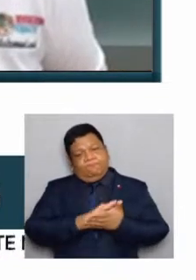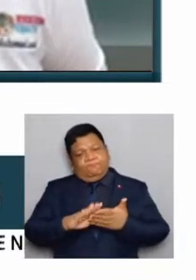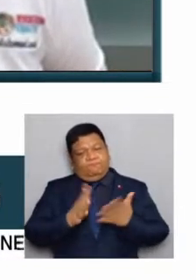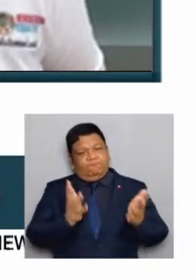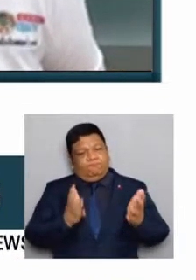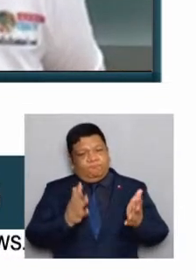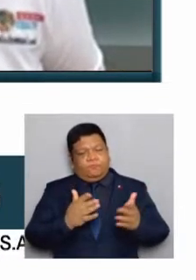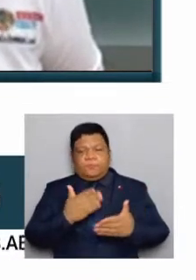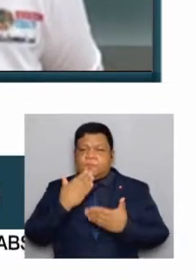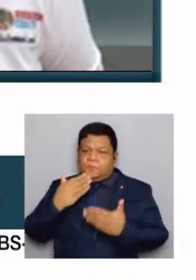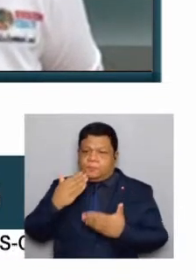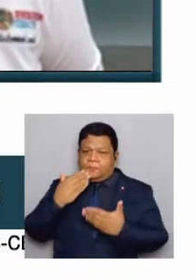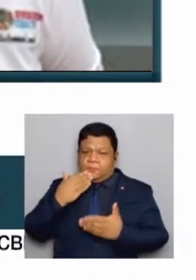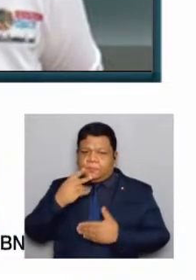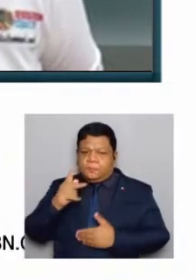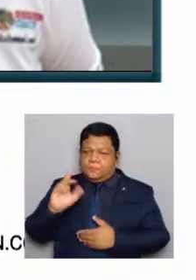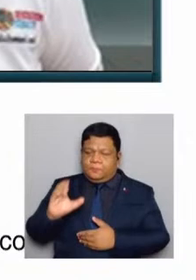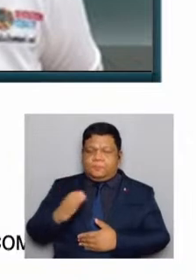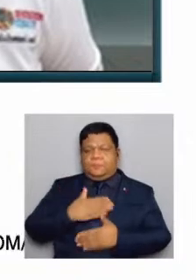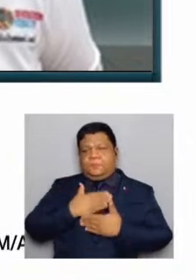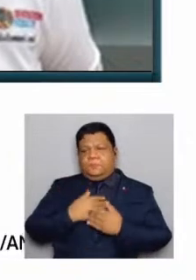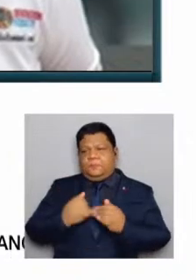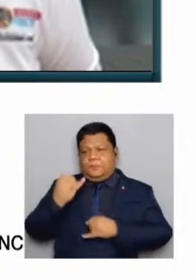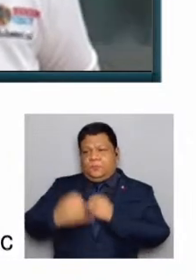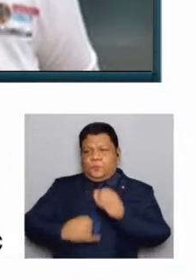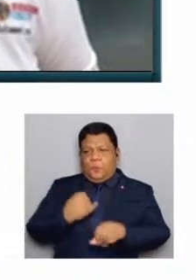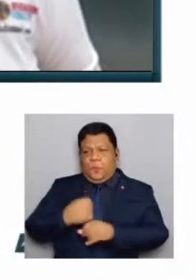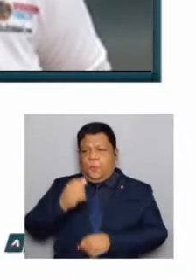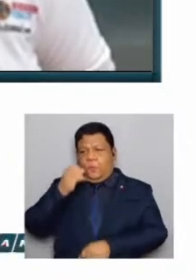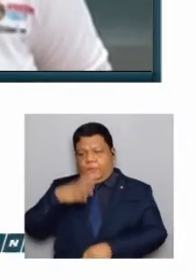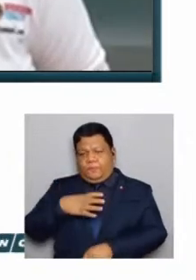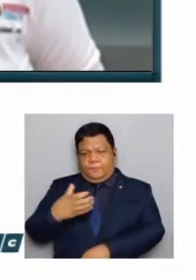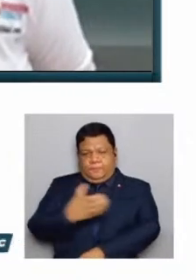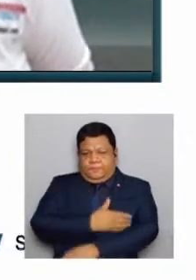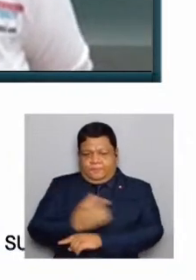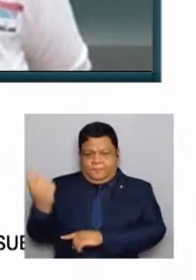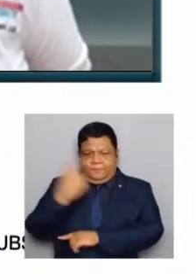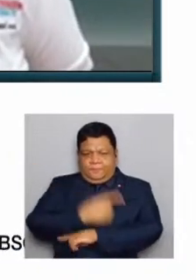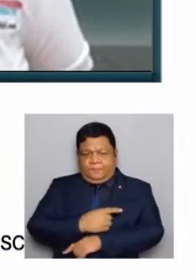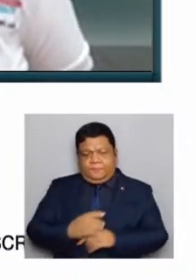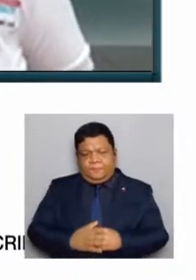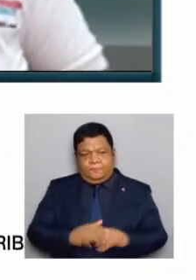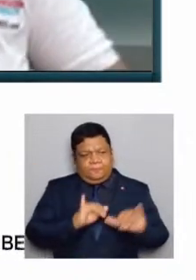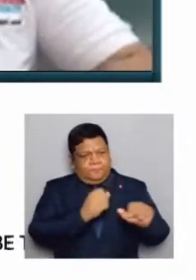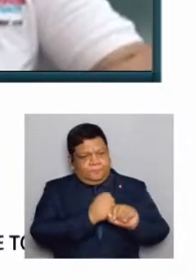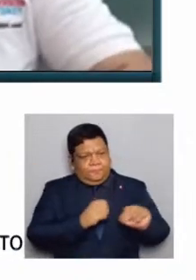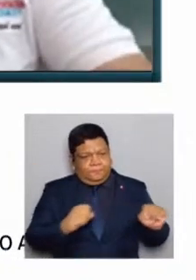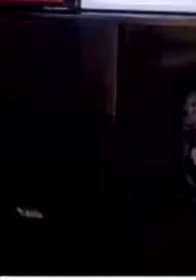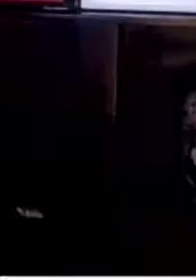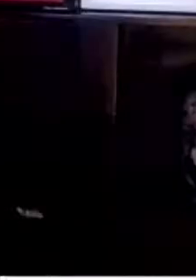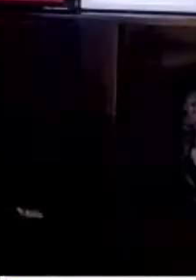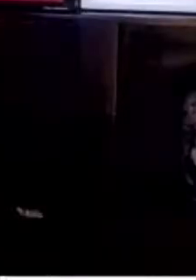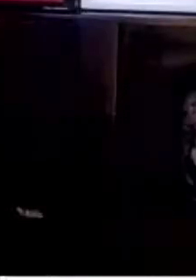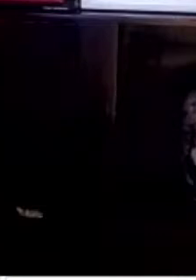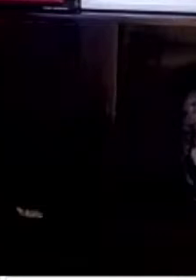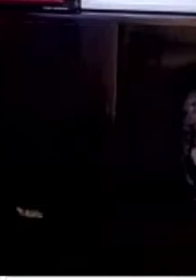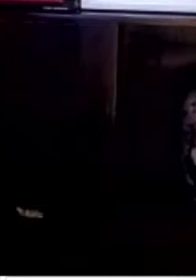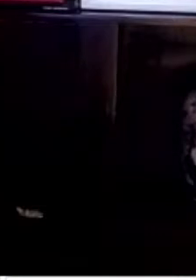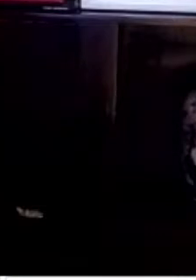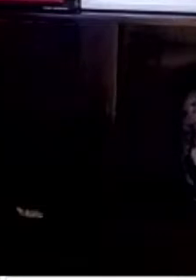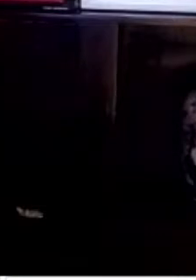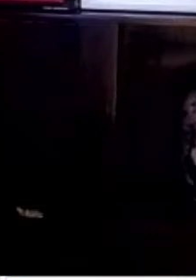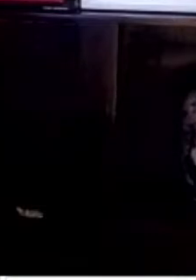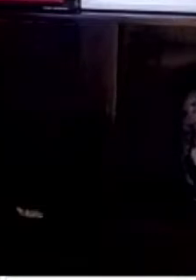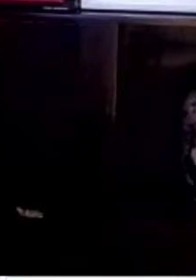much, Carmina. Happy International Women's Day and have a good day. You too. Take care. Yes. Keep safe. Appreciate it. The